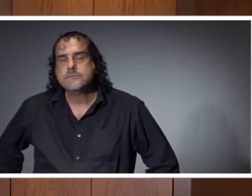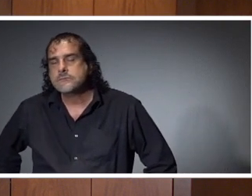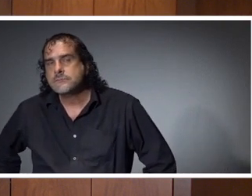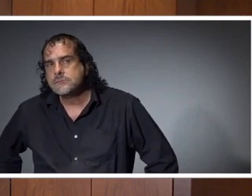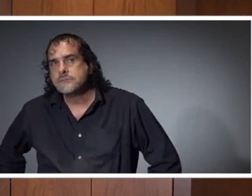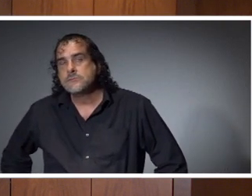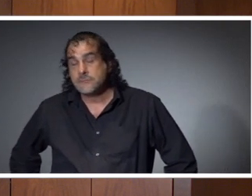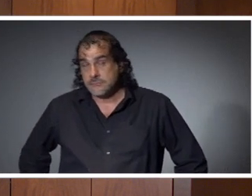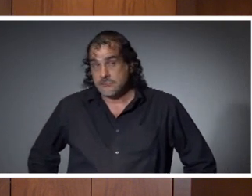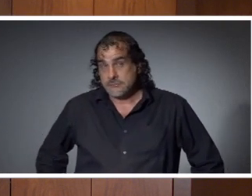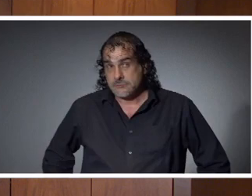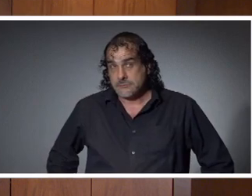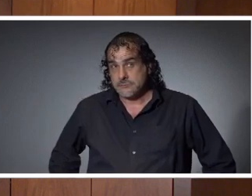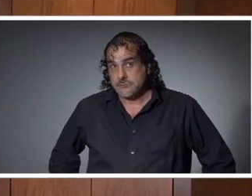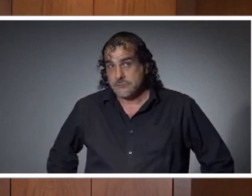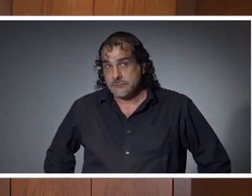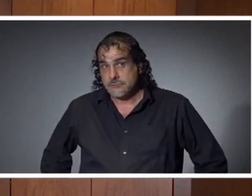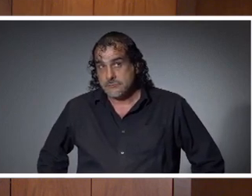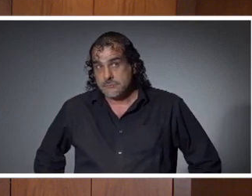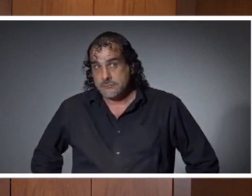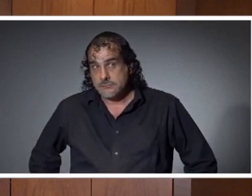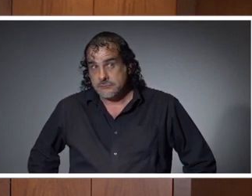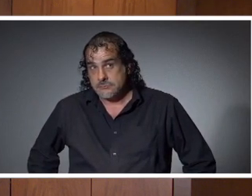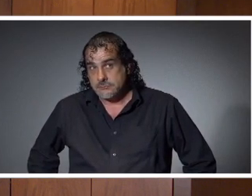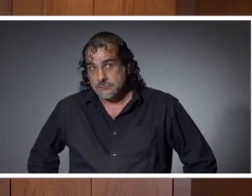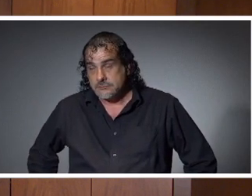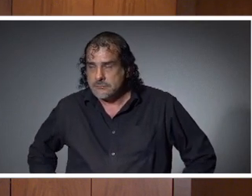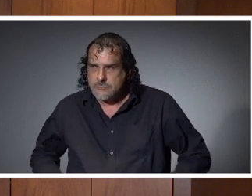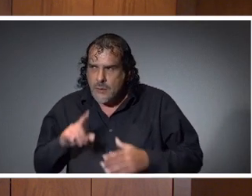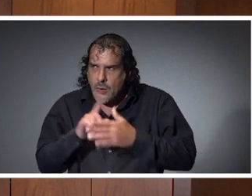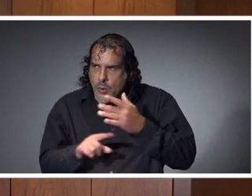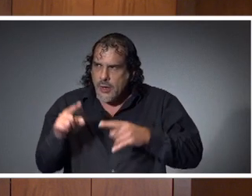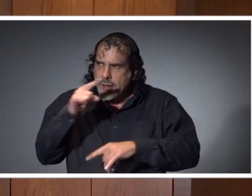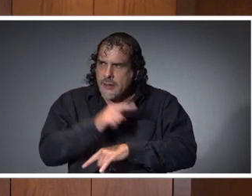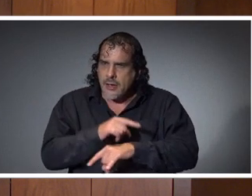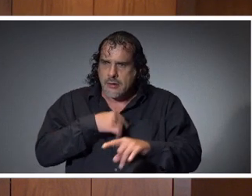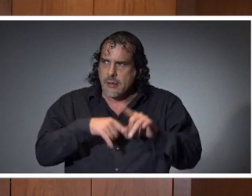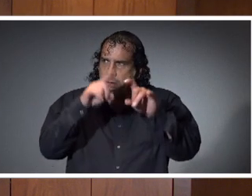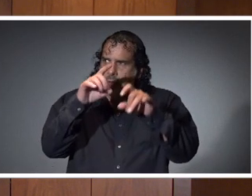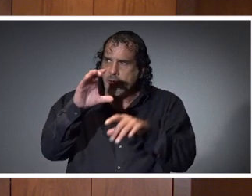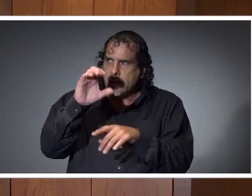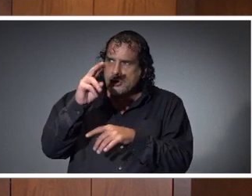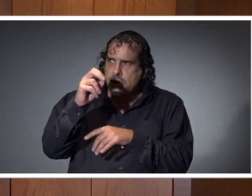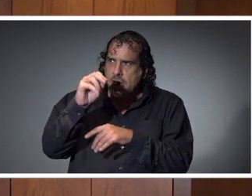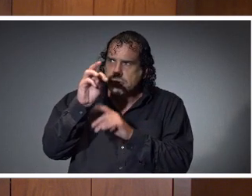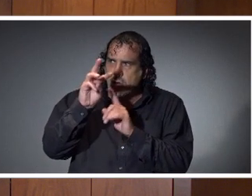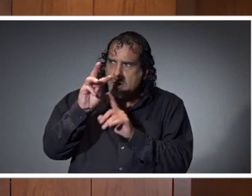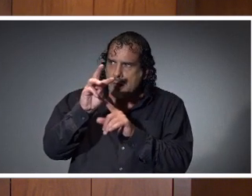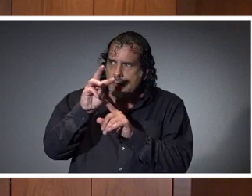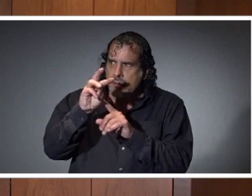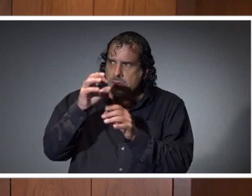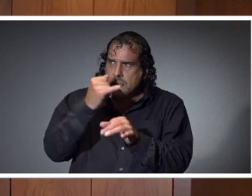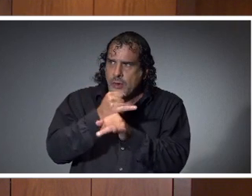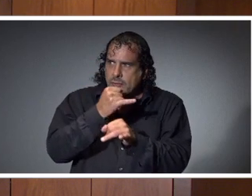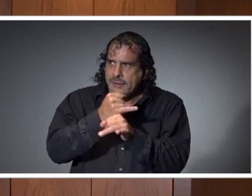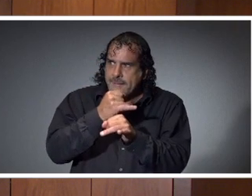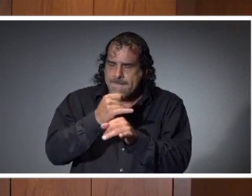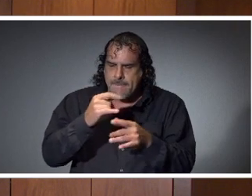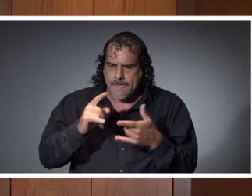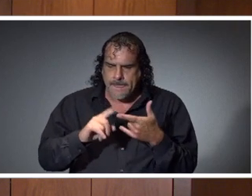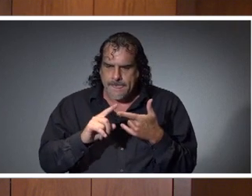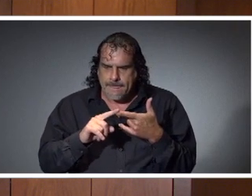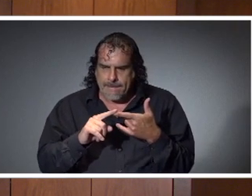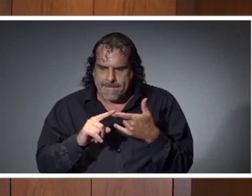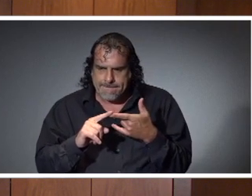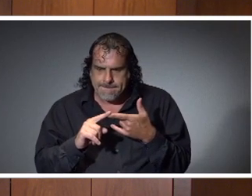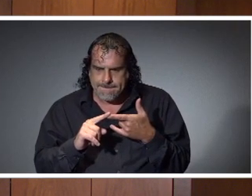Hey, I'm wondering if you can say what days you're planning on doing the targeted testing in Choctaw, and then can you talk a little bit about